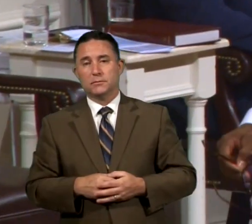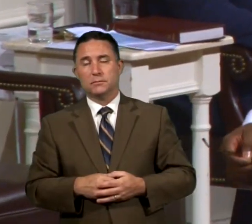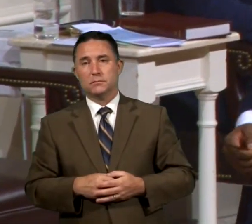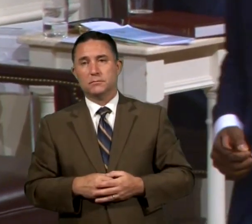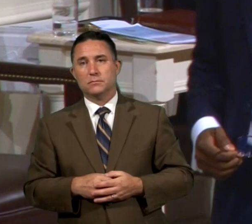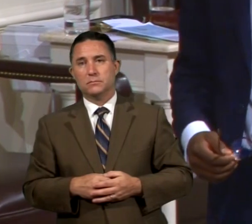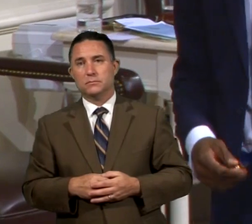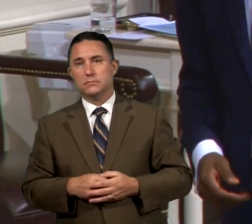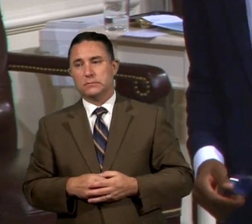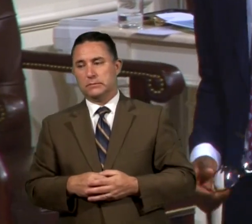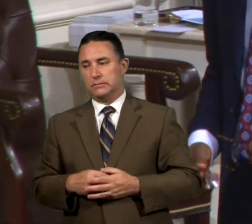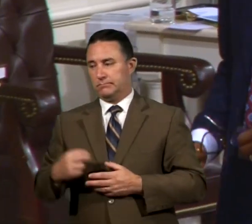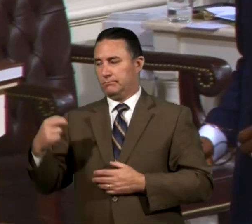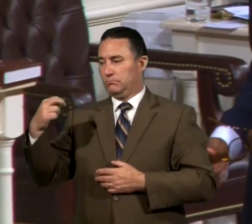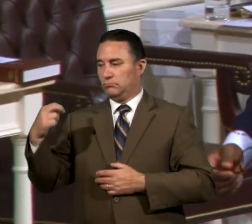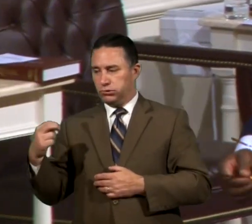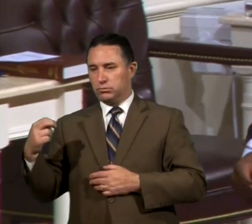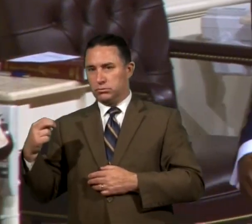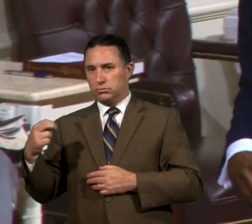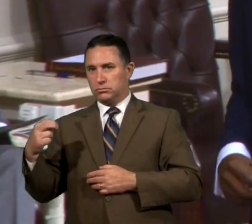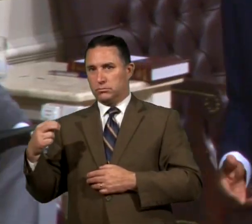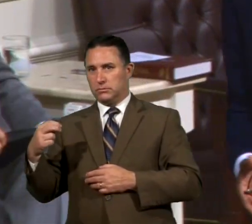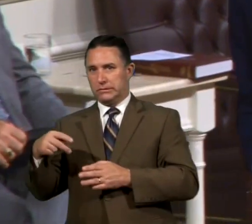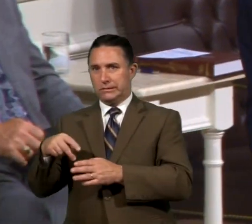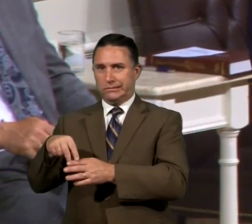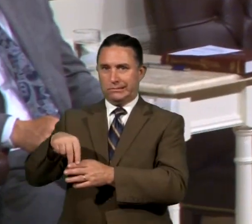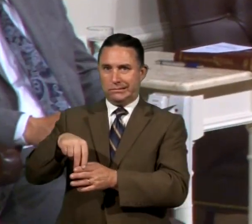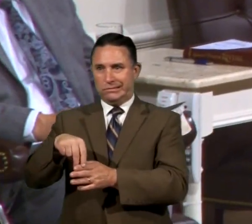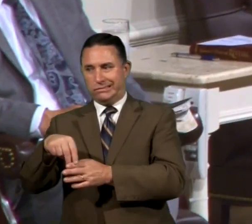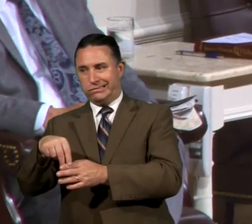who are on the edge.